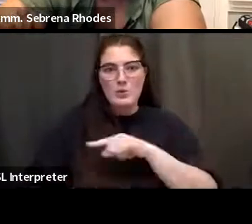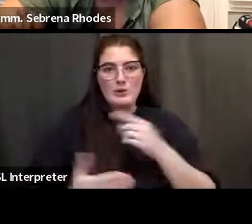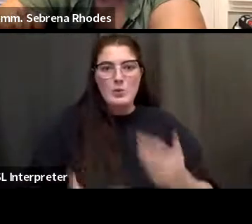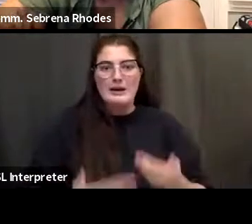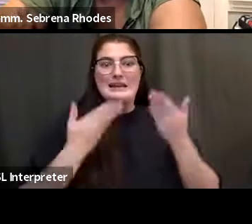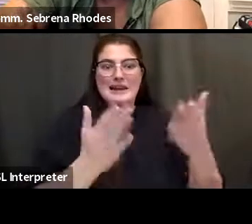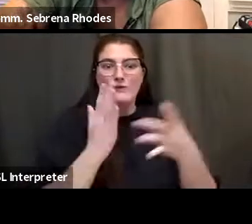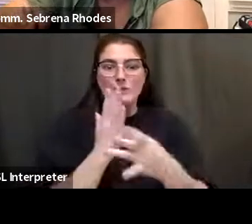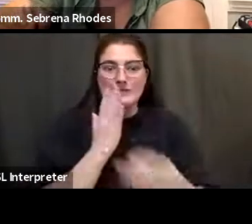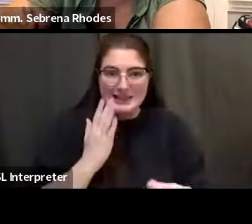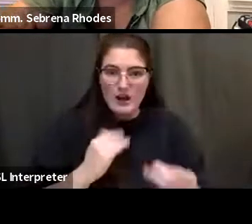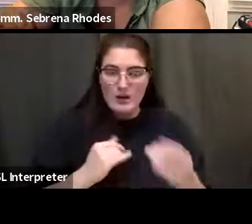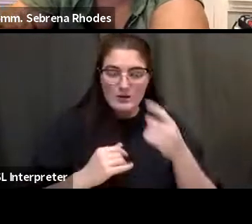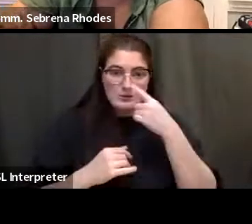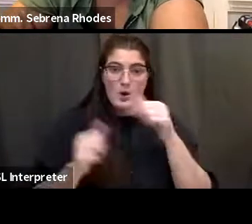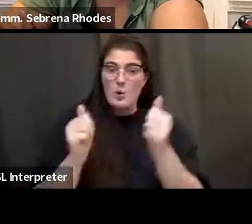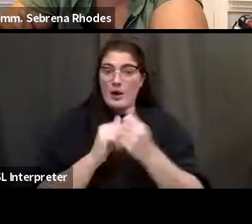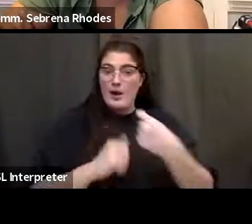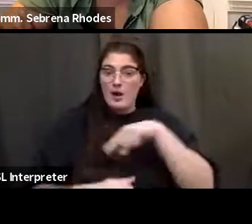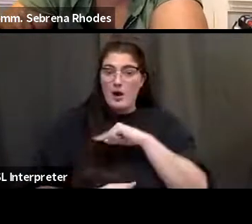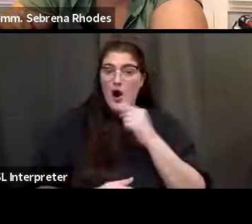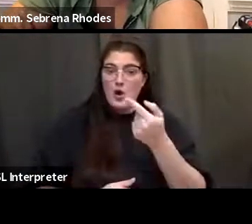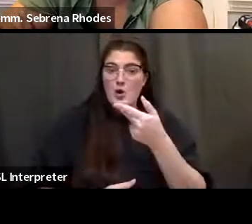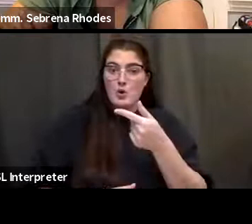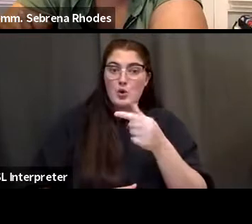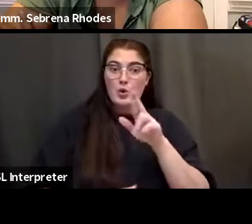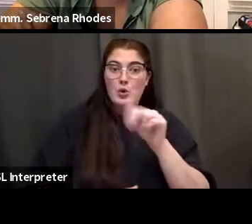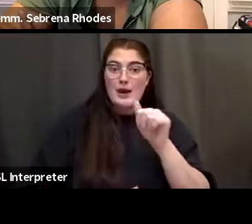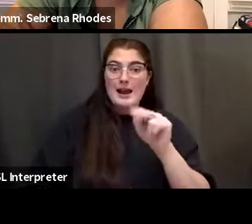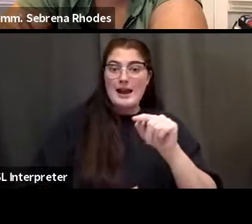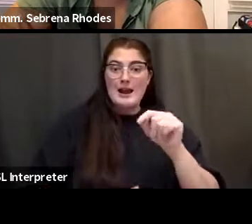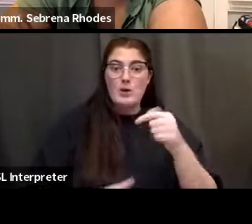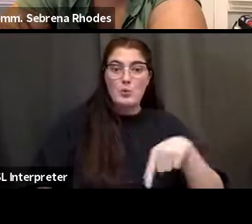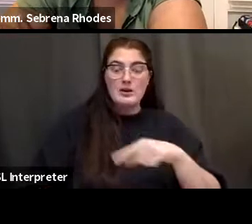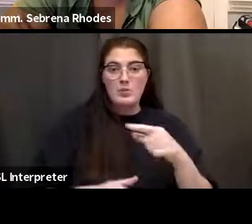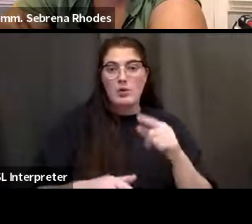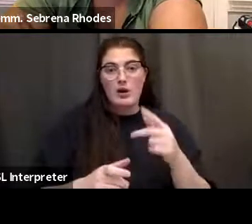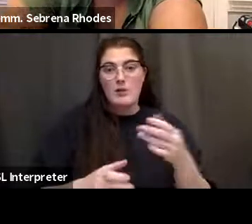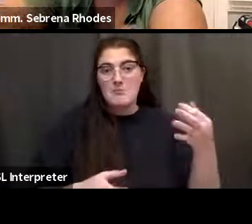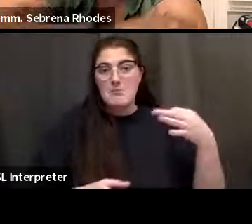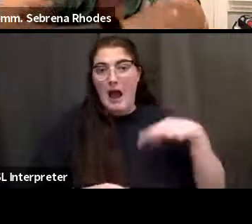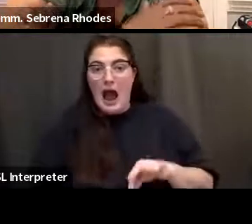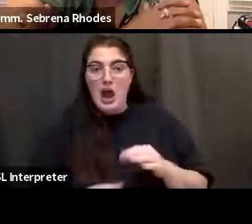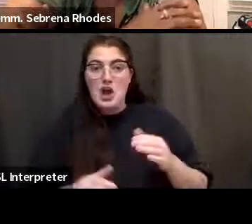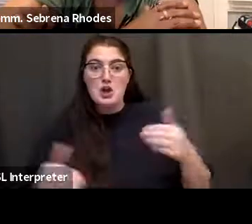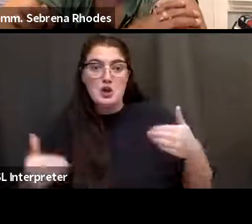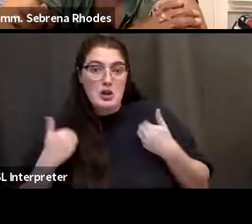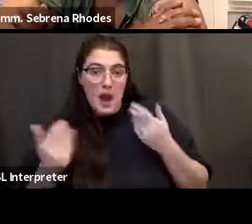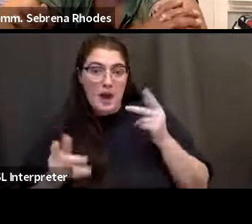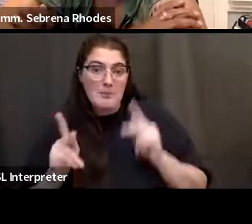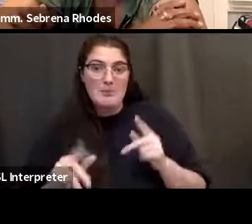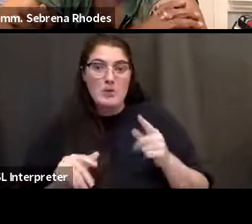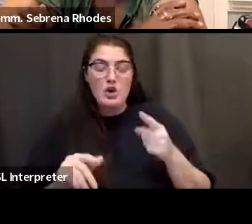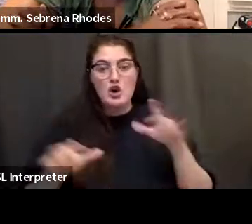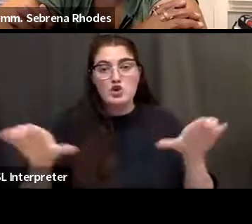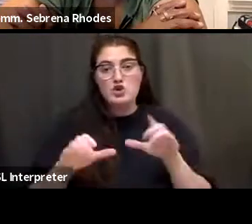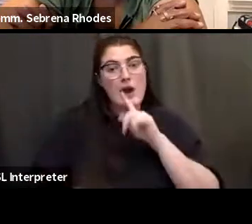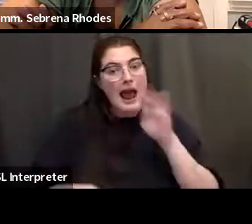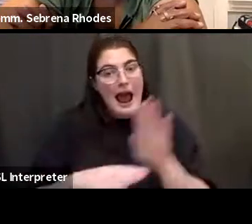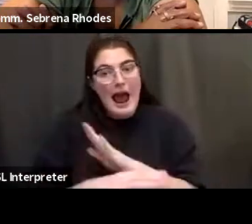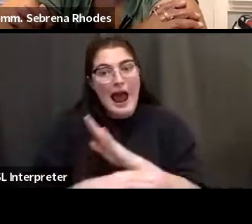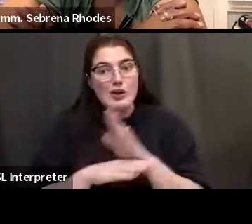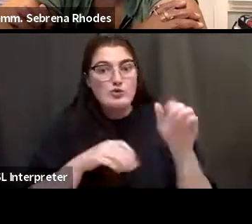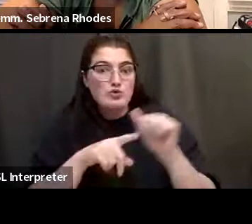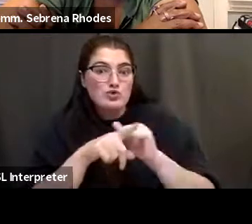So with our grant, we'll be bringing some youth on and doing actual training with a professional